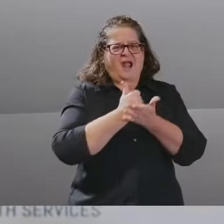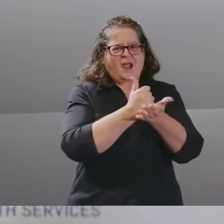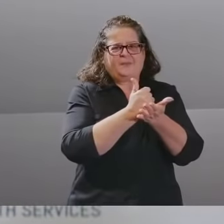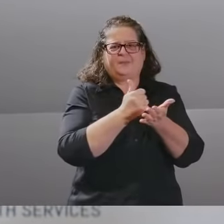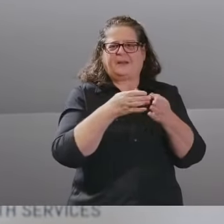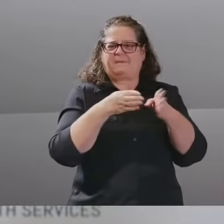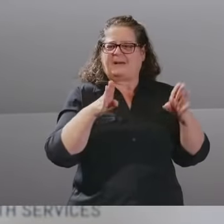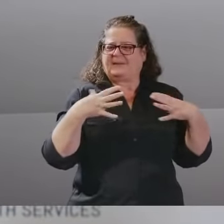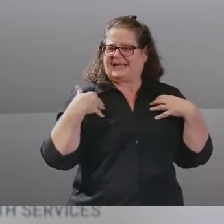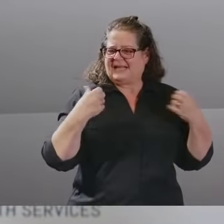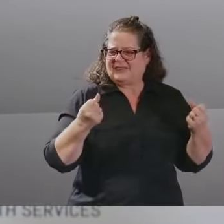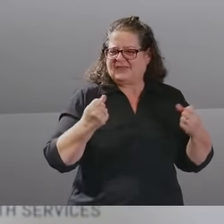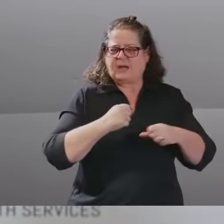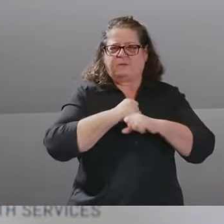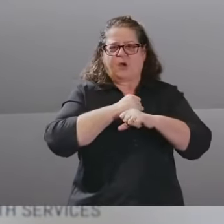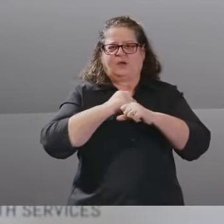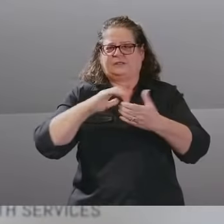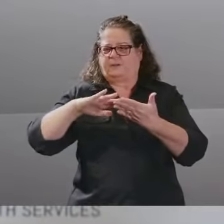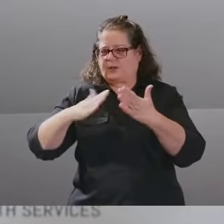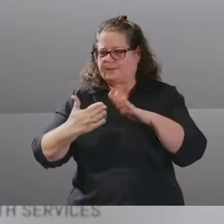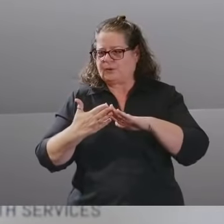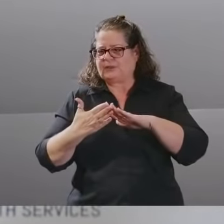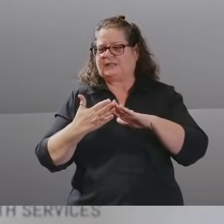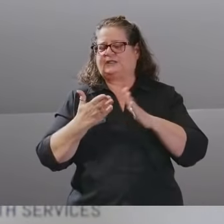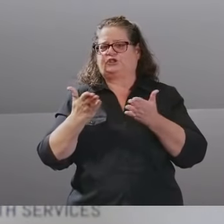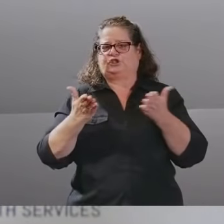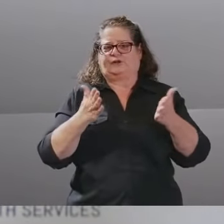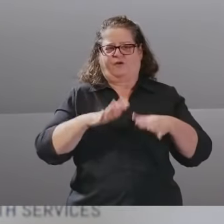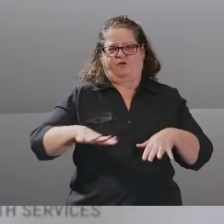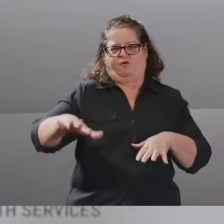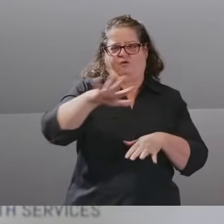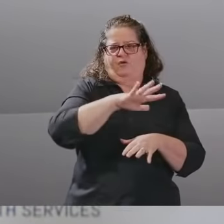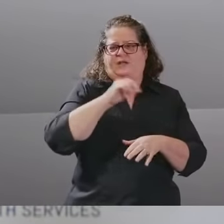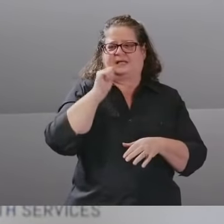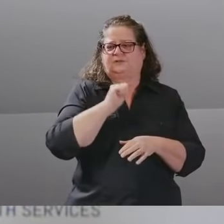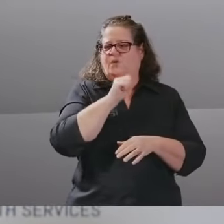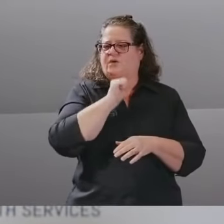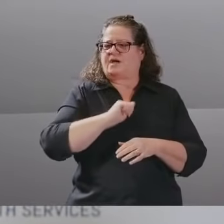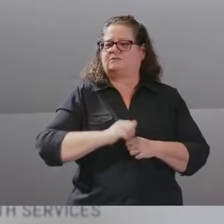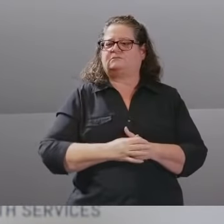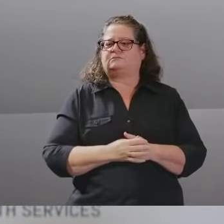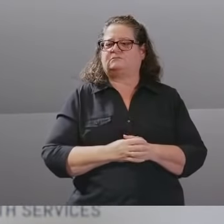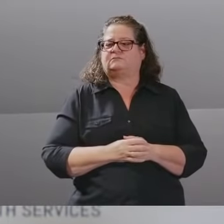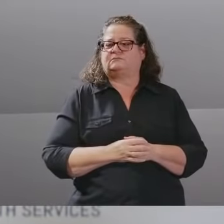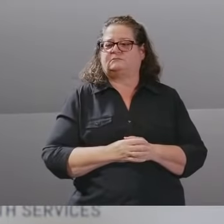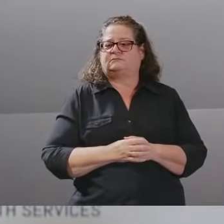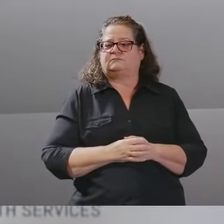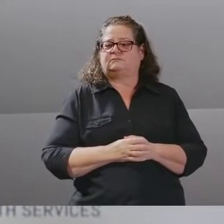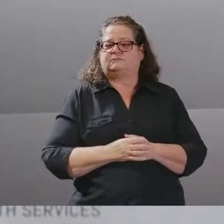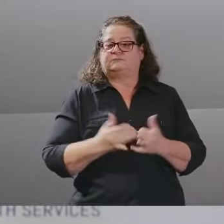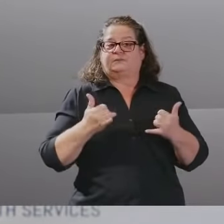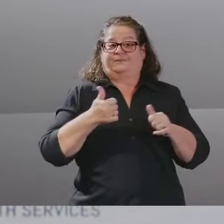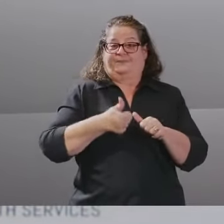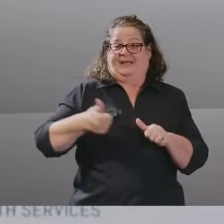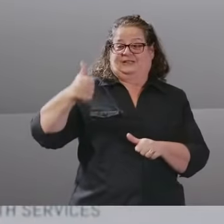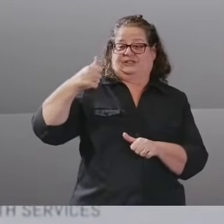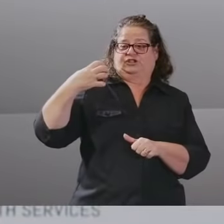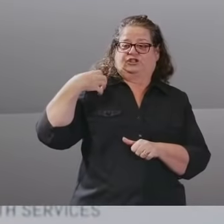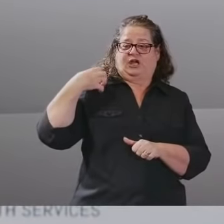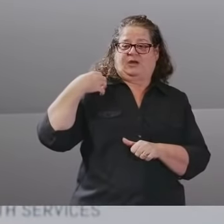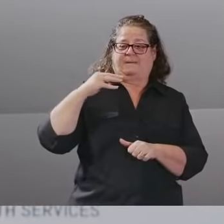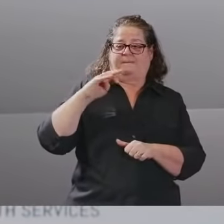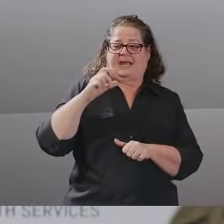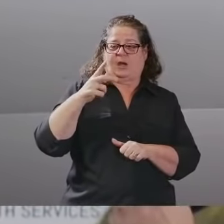serving Arizonans. And with that, we'll get an update from Major General Mick McGuire. General.